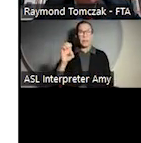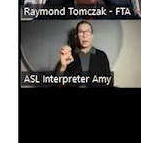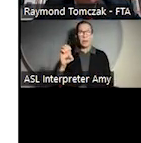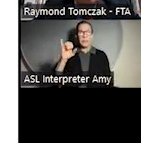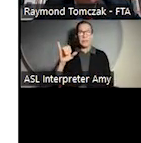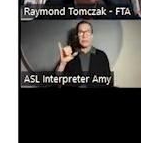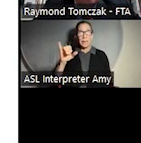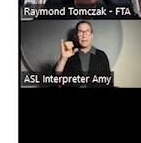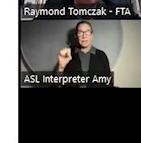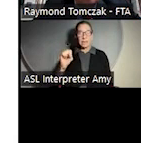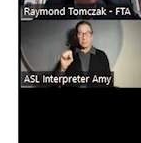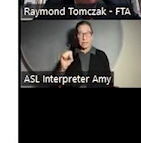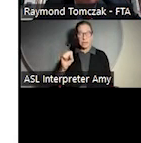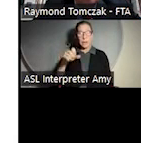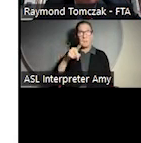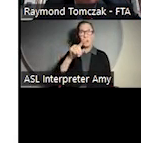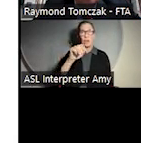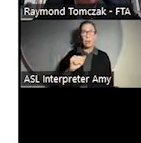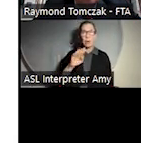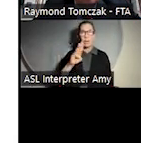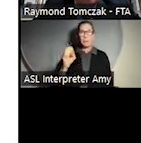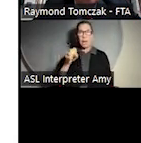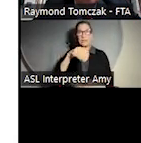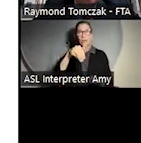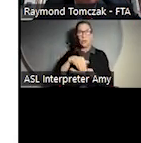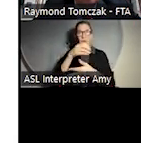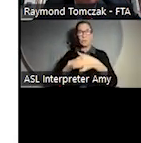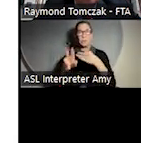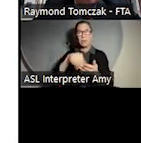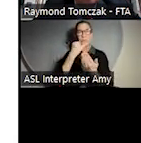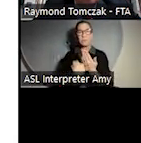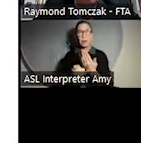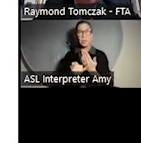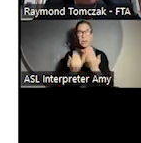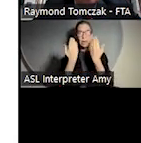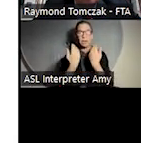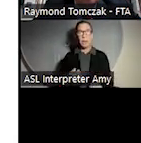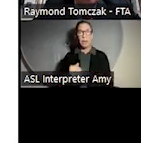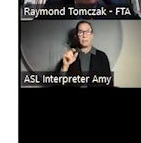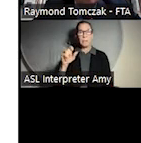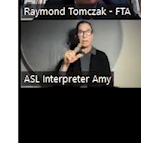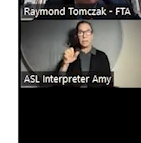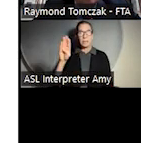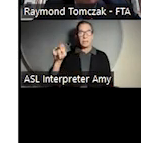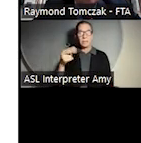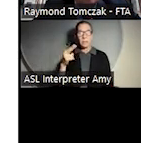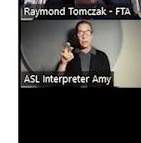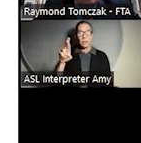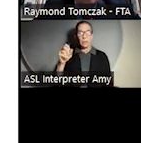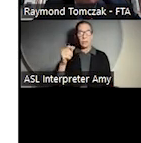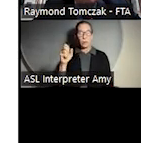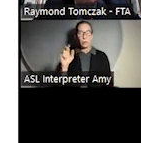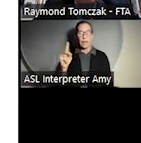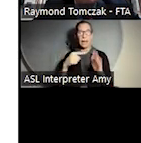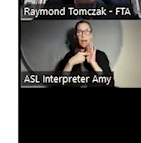or DEIS, for the Port Authority Bus Terminal Replacement Project. My name is Elizabeth Rogak, and I am representing the Port Authority, and I'm the